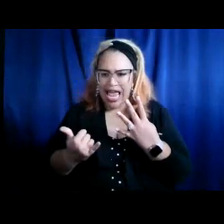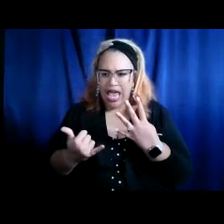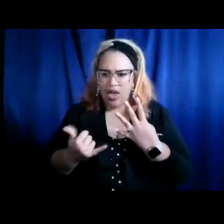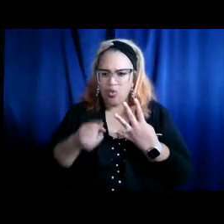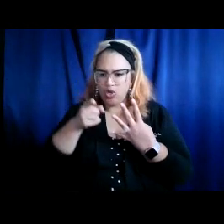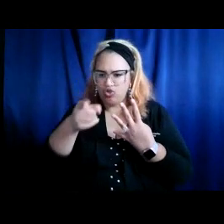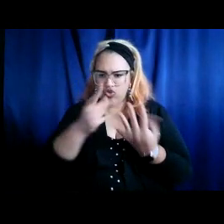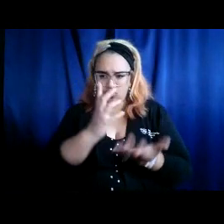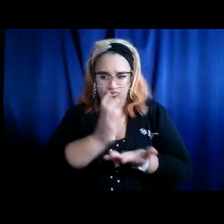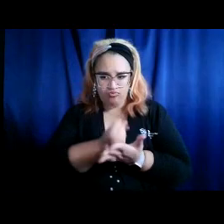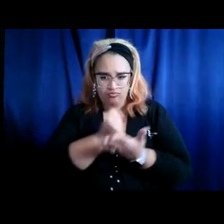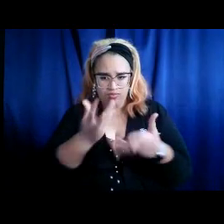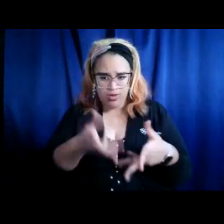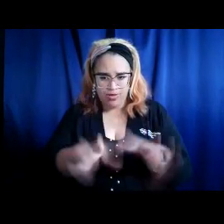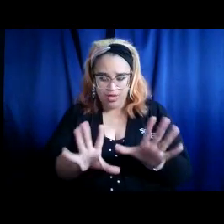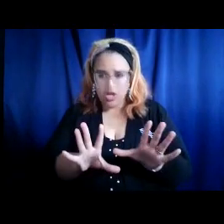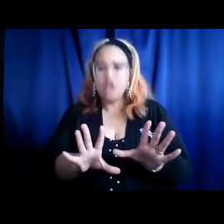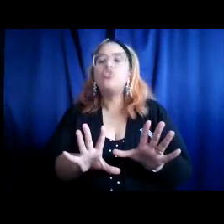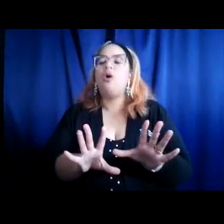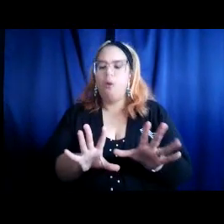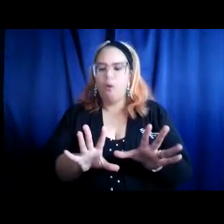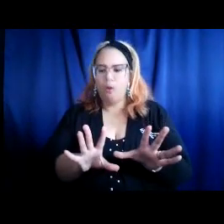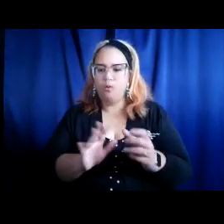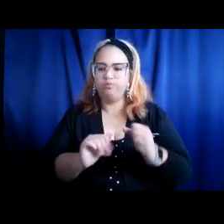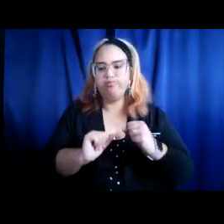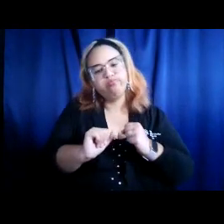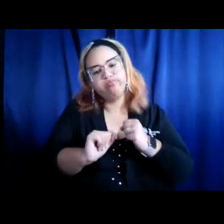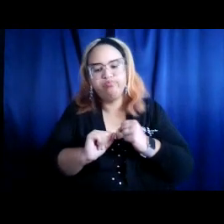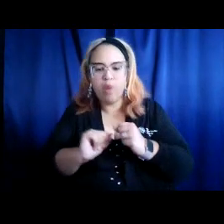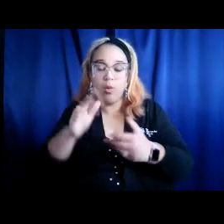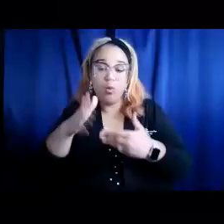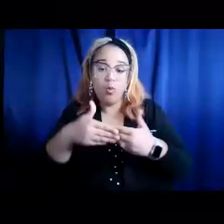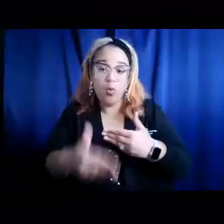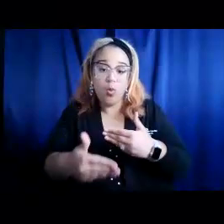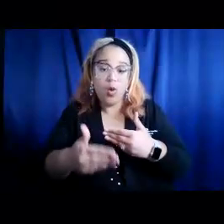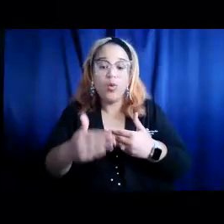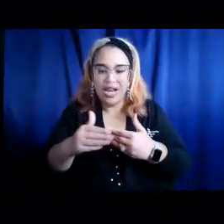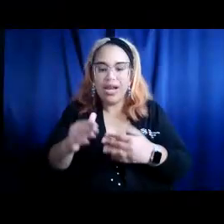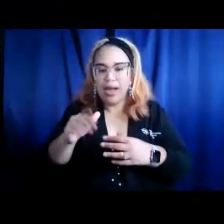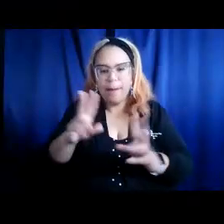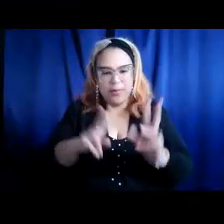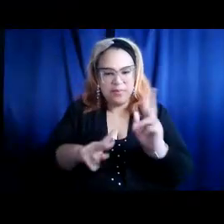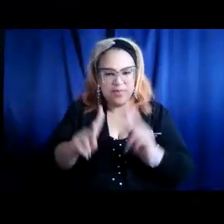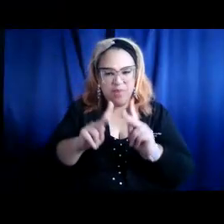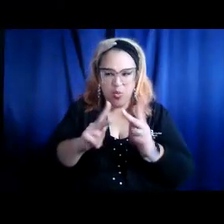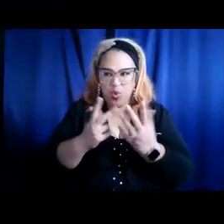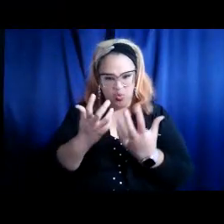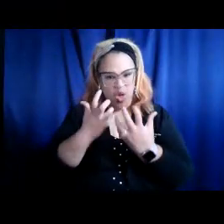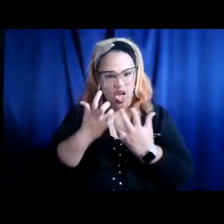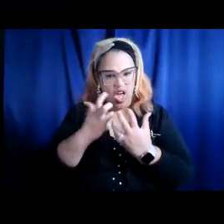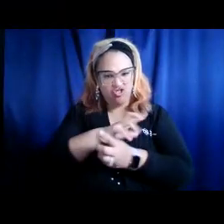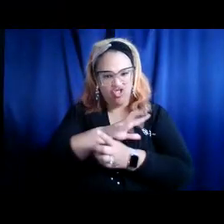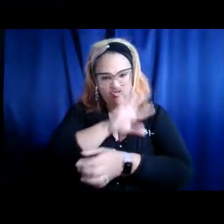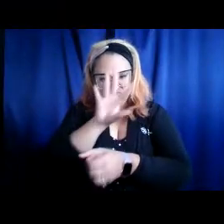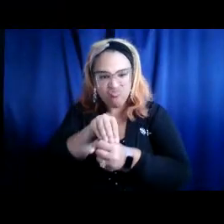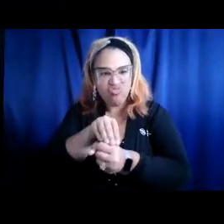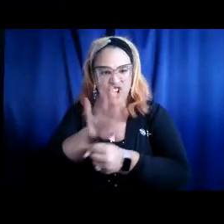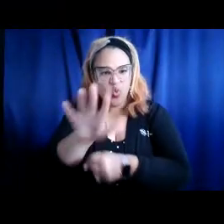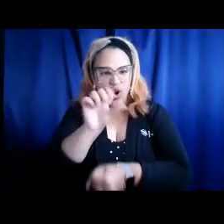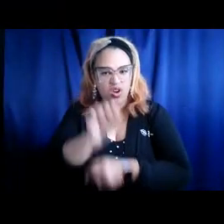to and thrive within your organization. Amanda, can you share a few ways that leaders can partner with our organization?